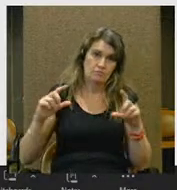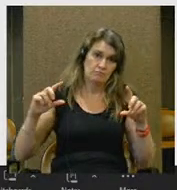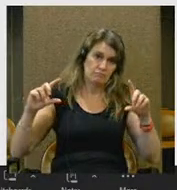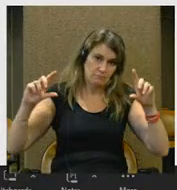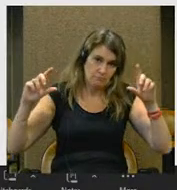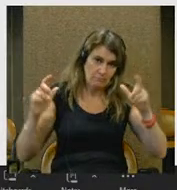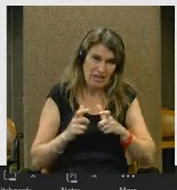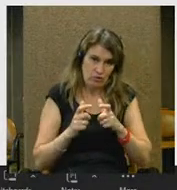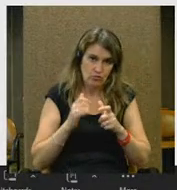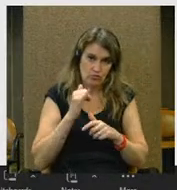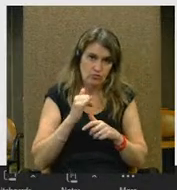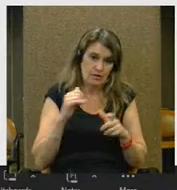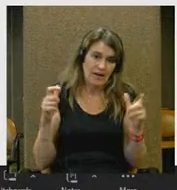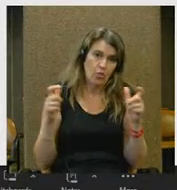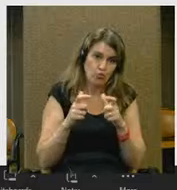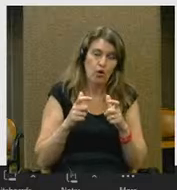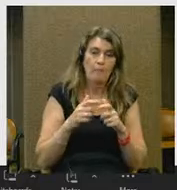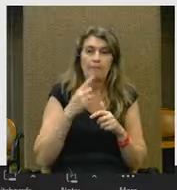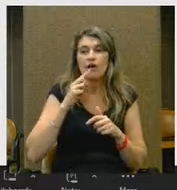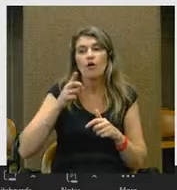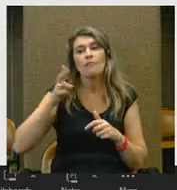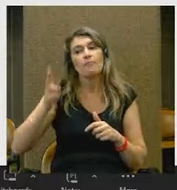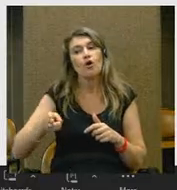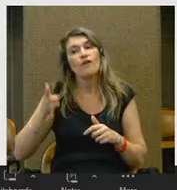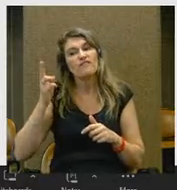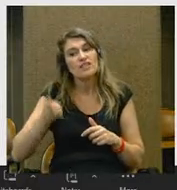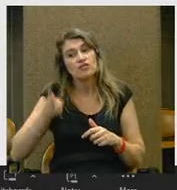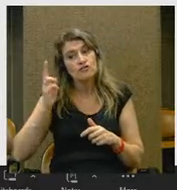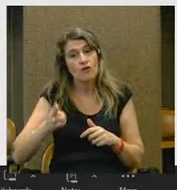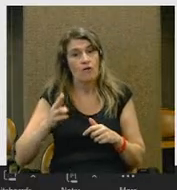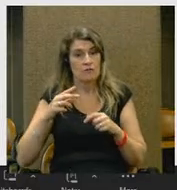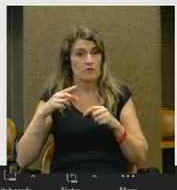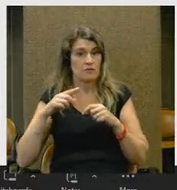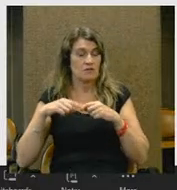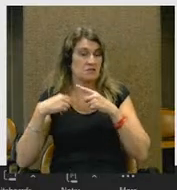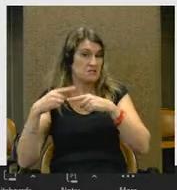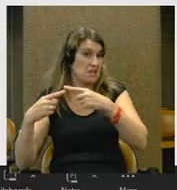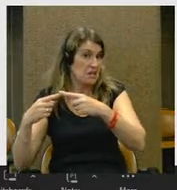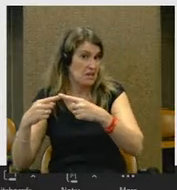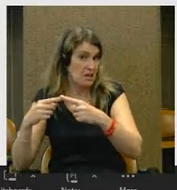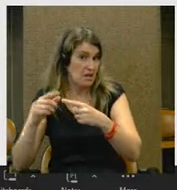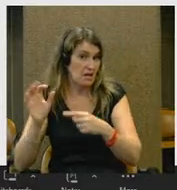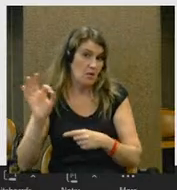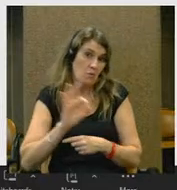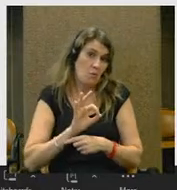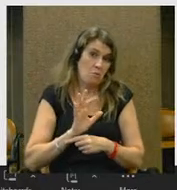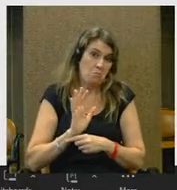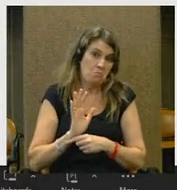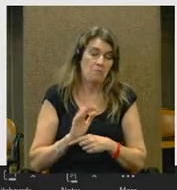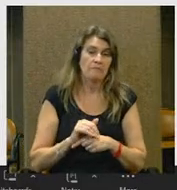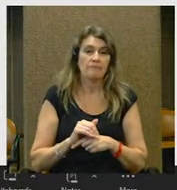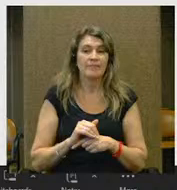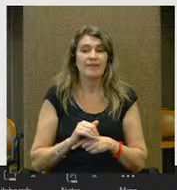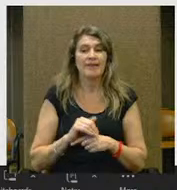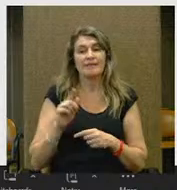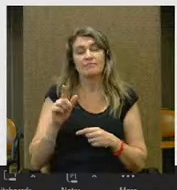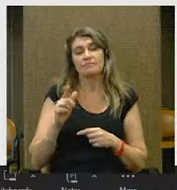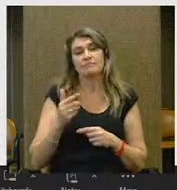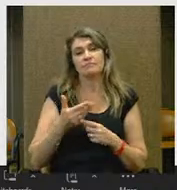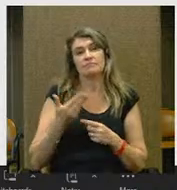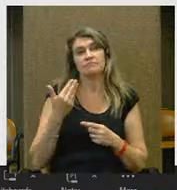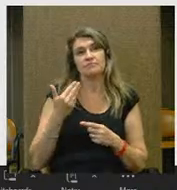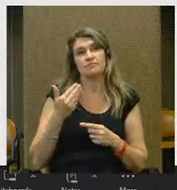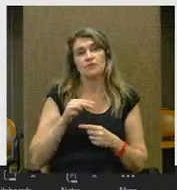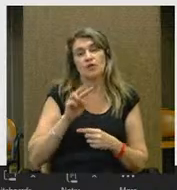will continue to be enforced, and there's an approximately 12-month delay before the opium harvest from